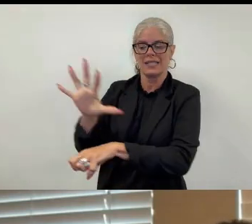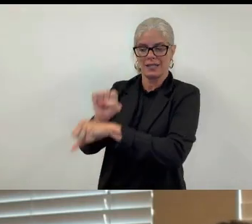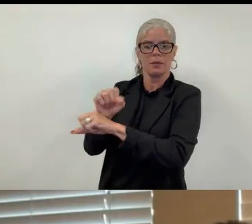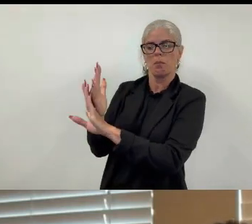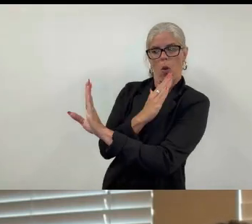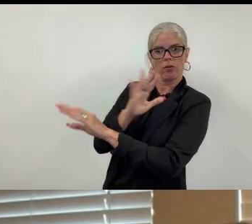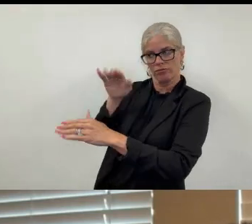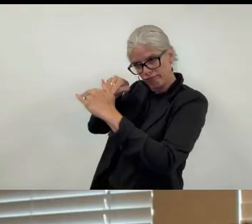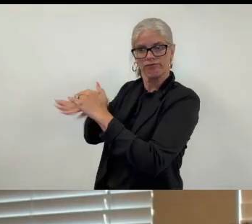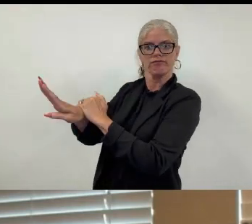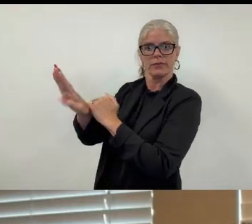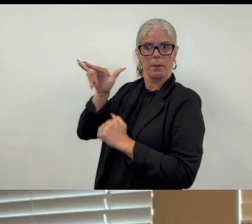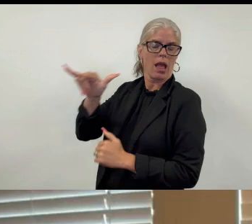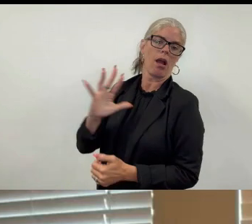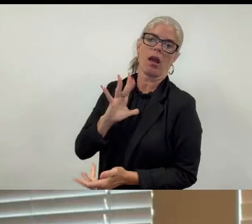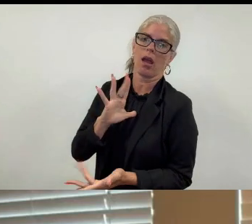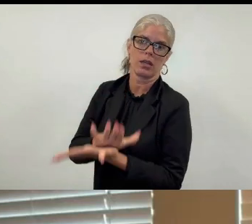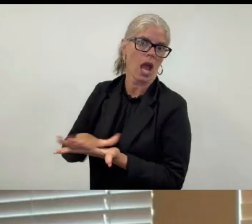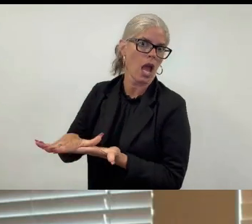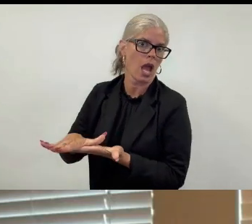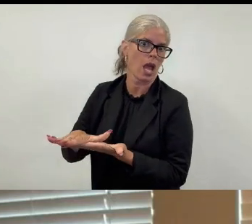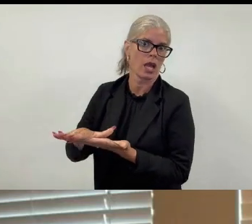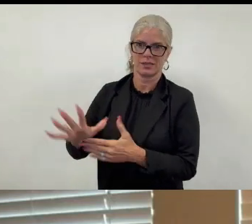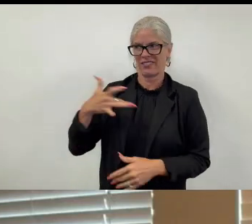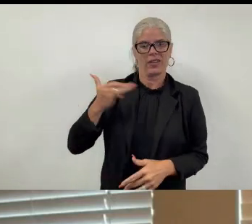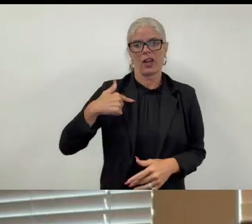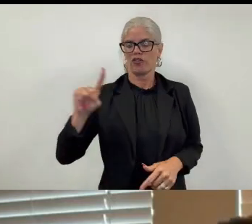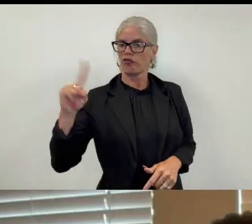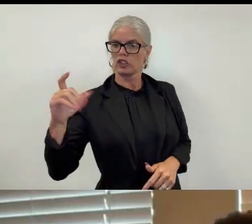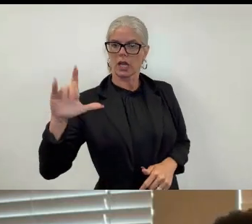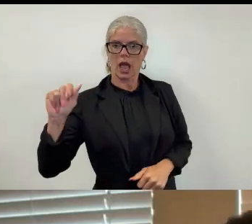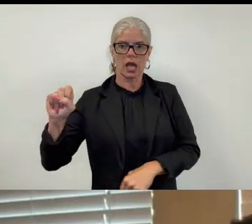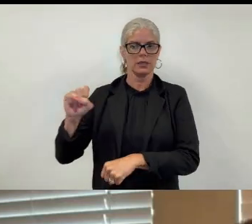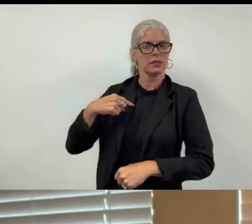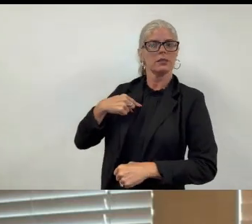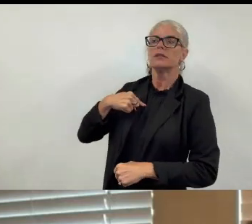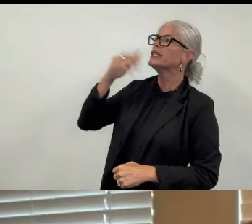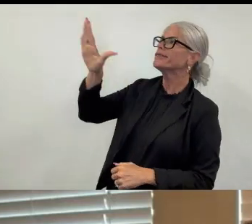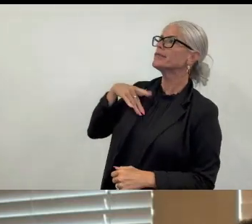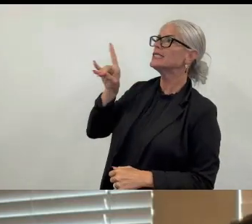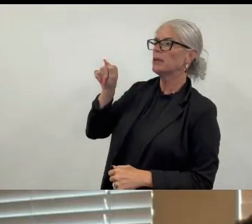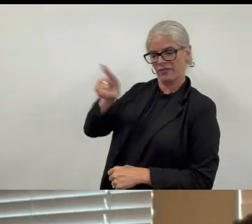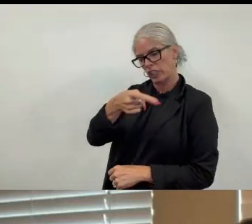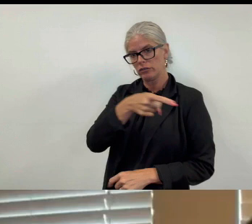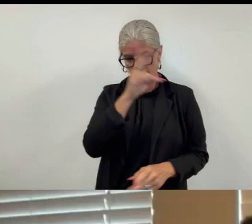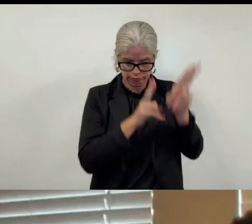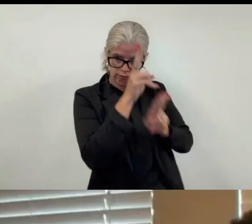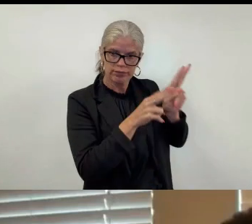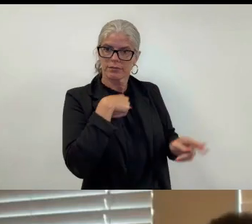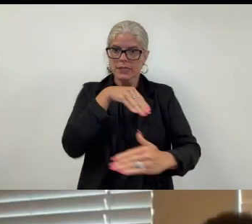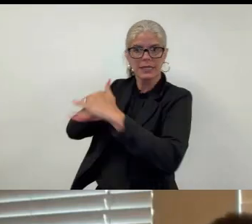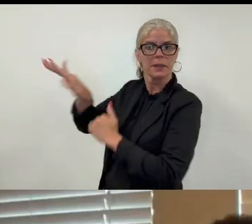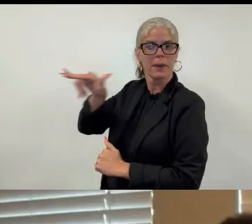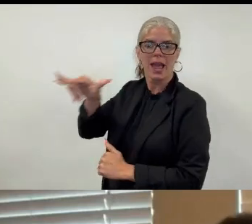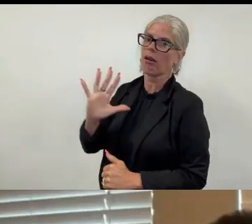pre-board, which then gives you the opportunity to board before anyone else, sometimes even before or alongside those who are